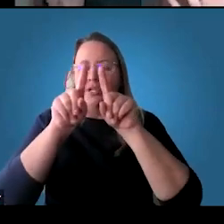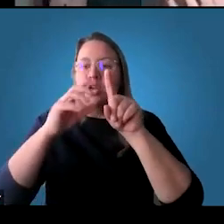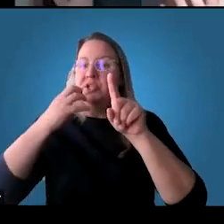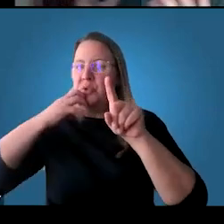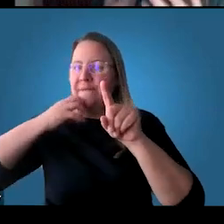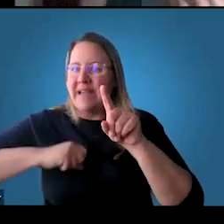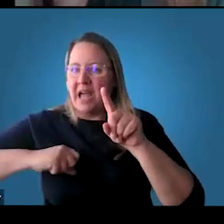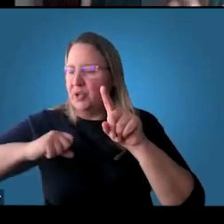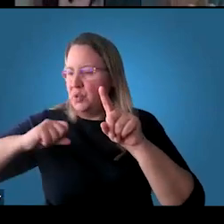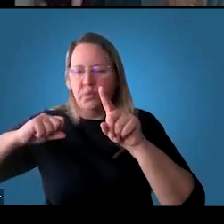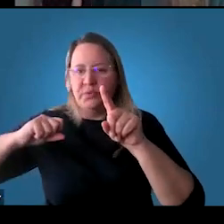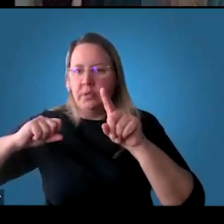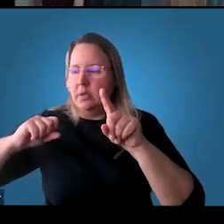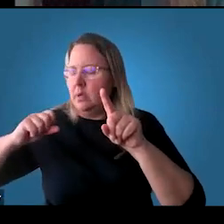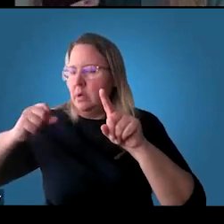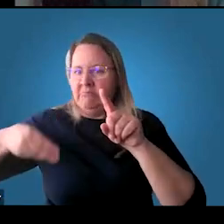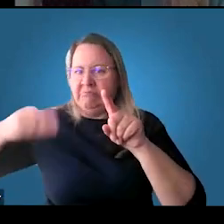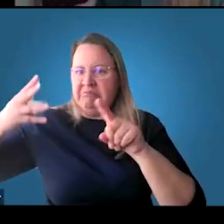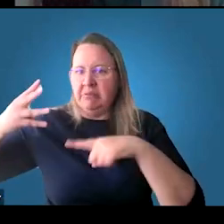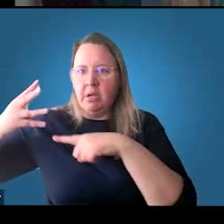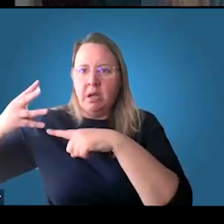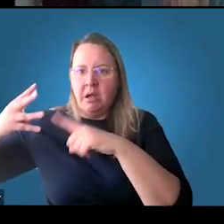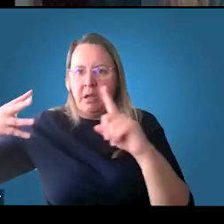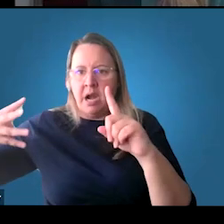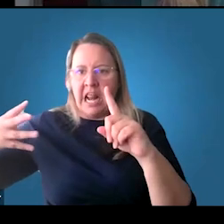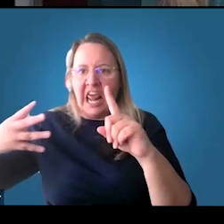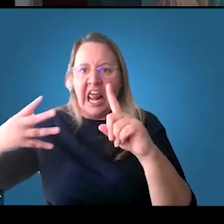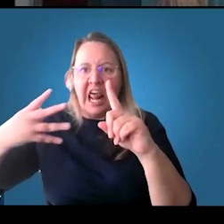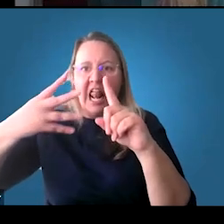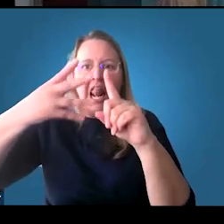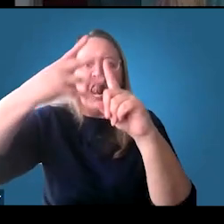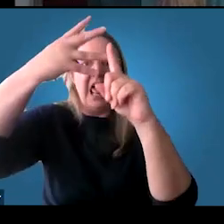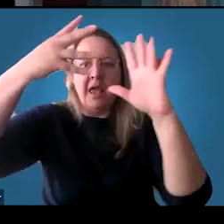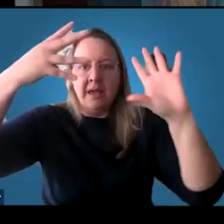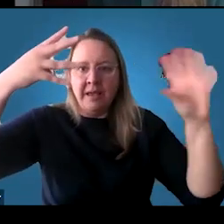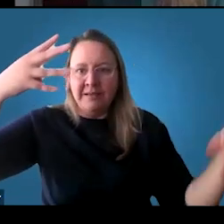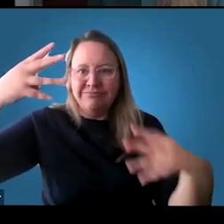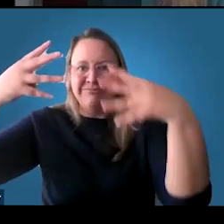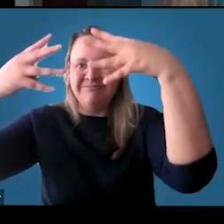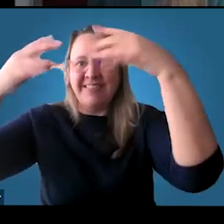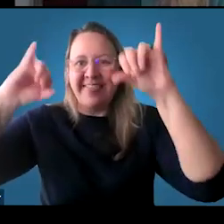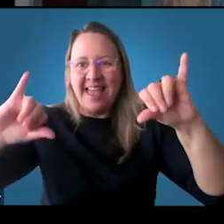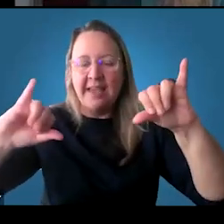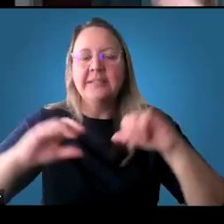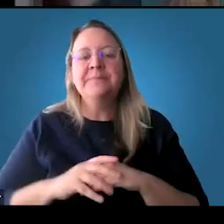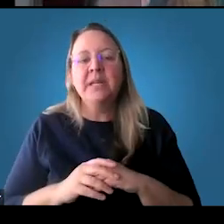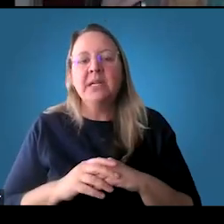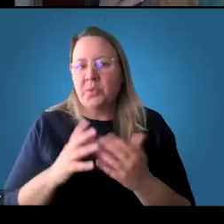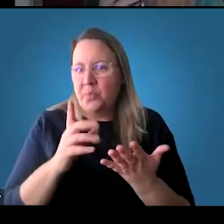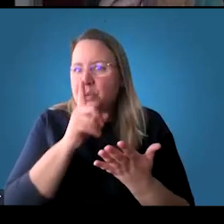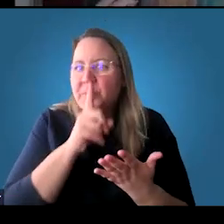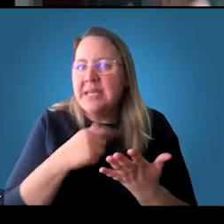values, think of them as the atmosphere around it, permeating everything that we do. And so with that in mind, we